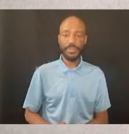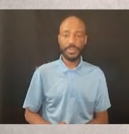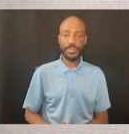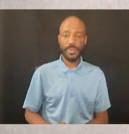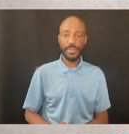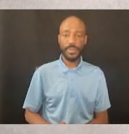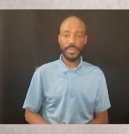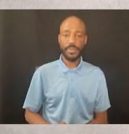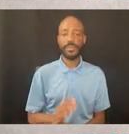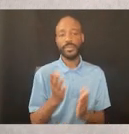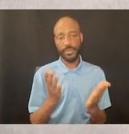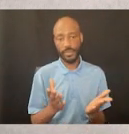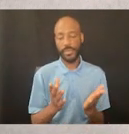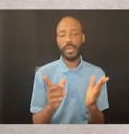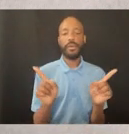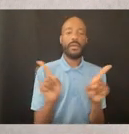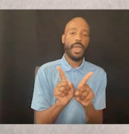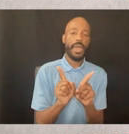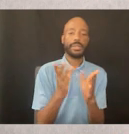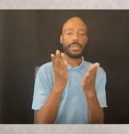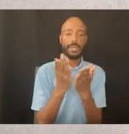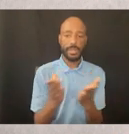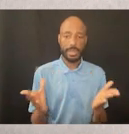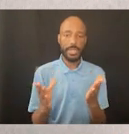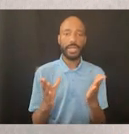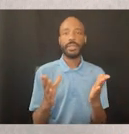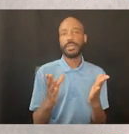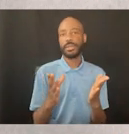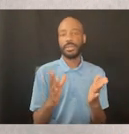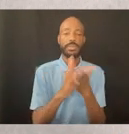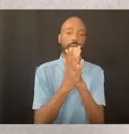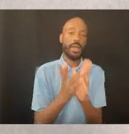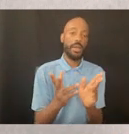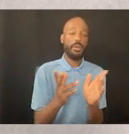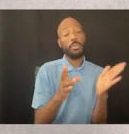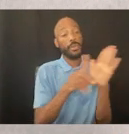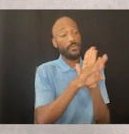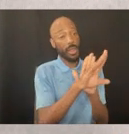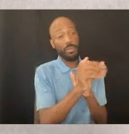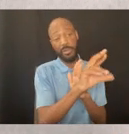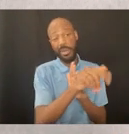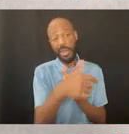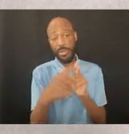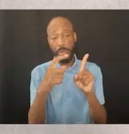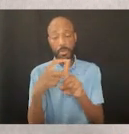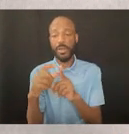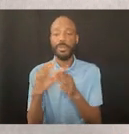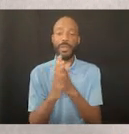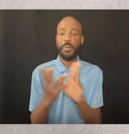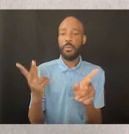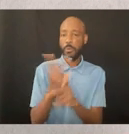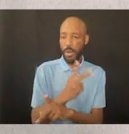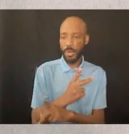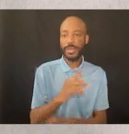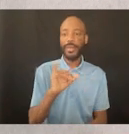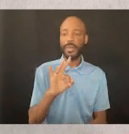things develop or get worse, in other words, that there would come a day when we would need to